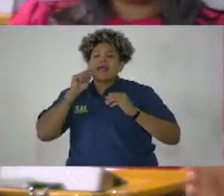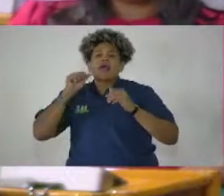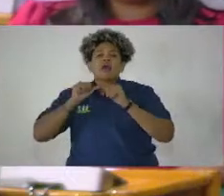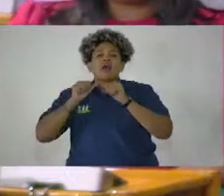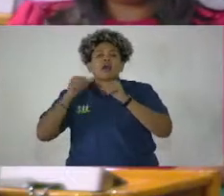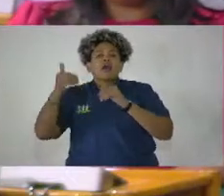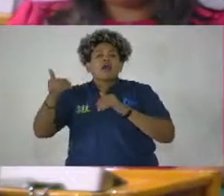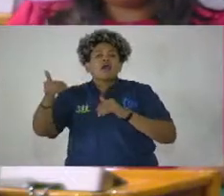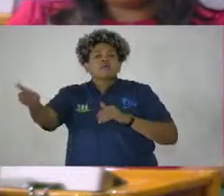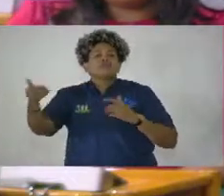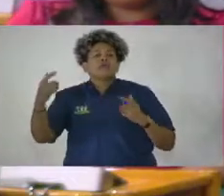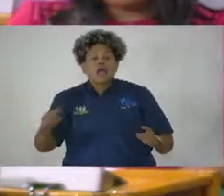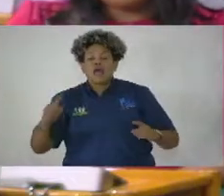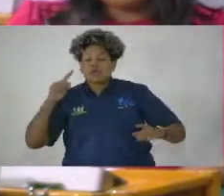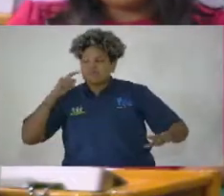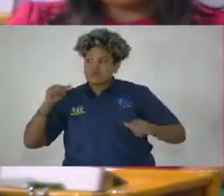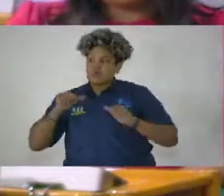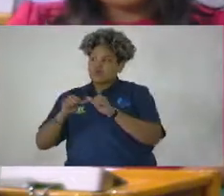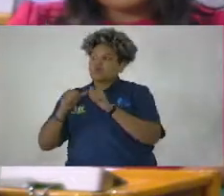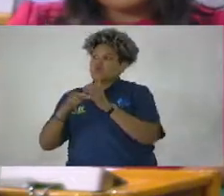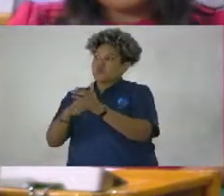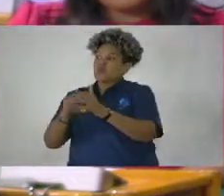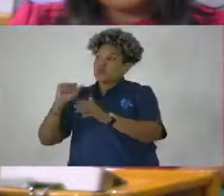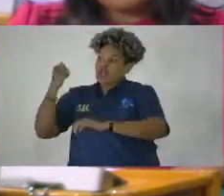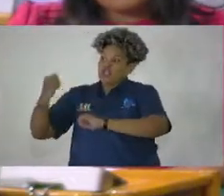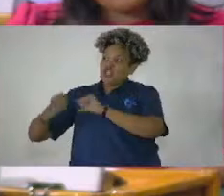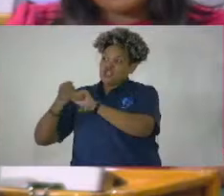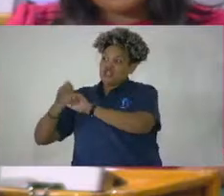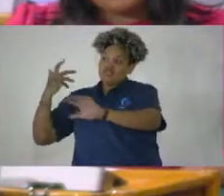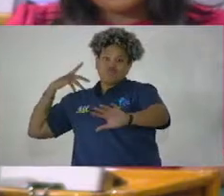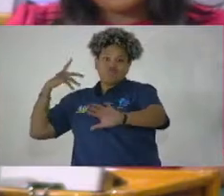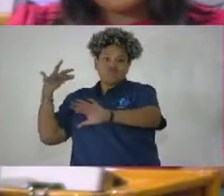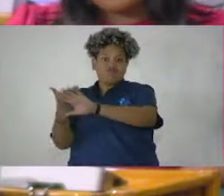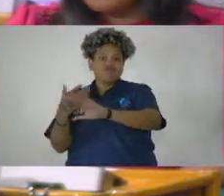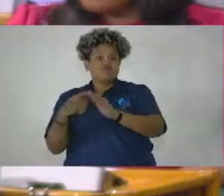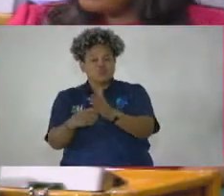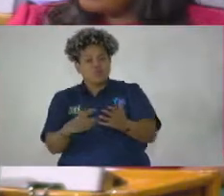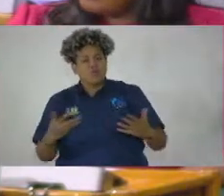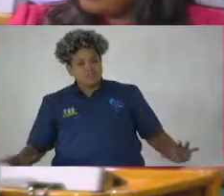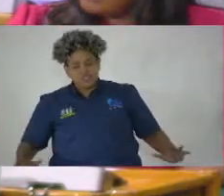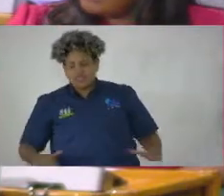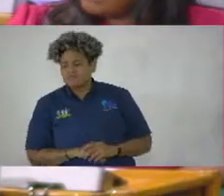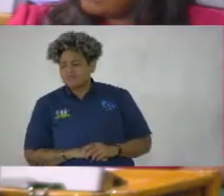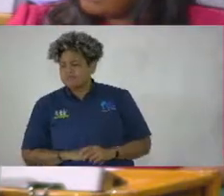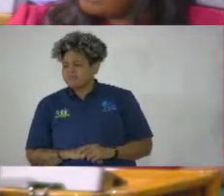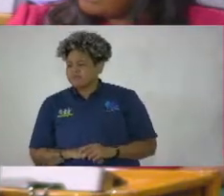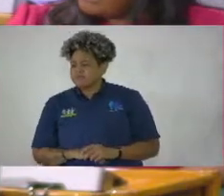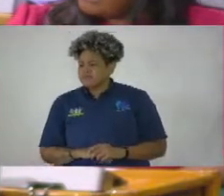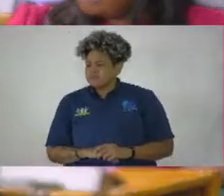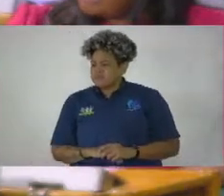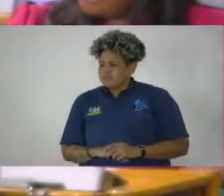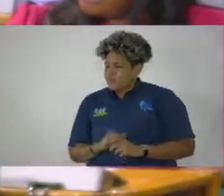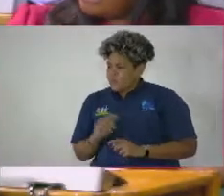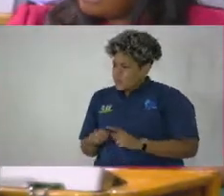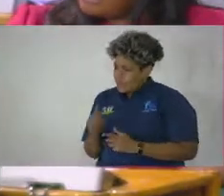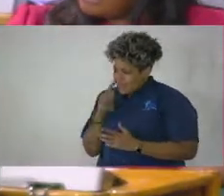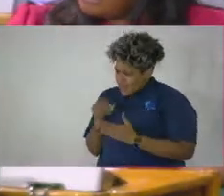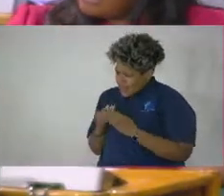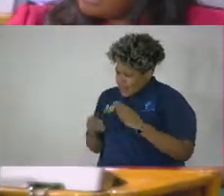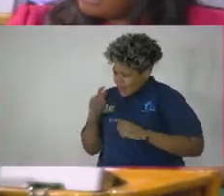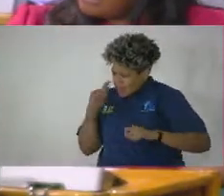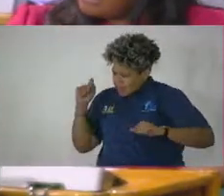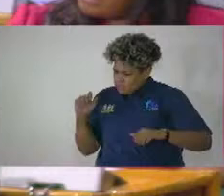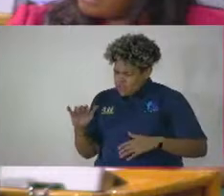consistently, as the last decade has shown. Now, when we get an economic shock like